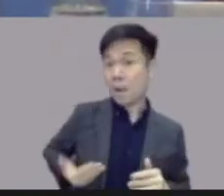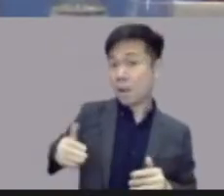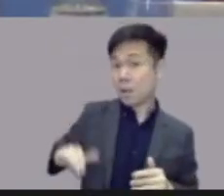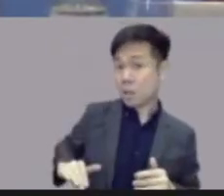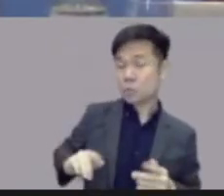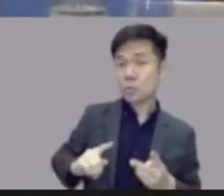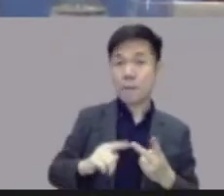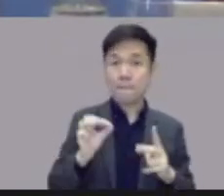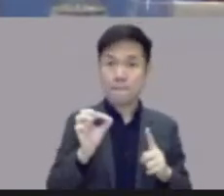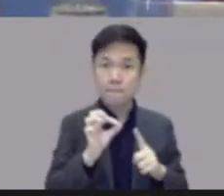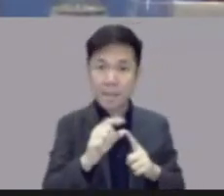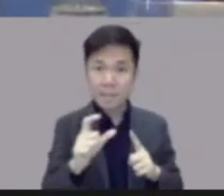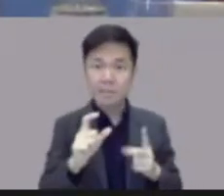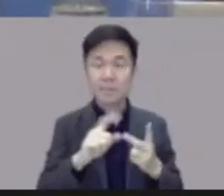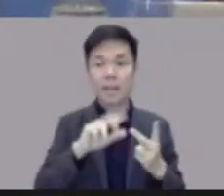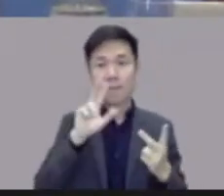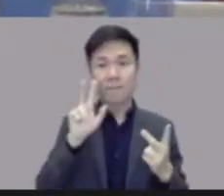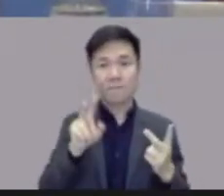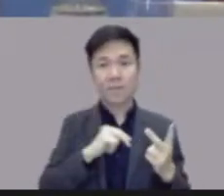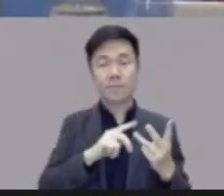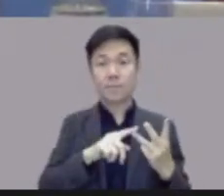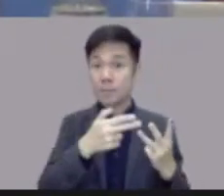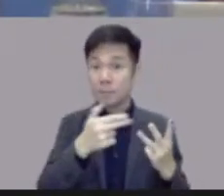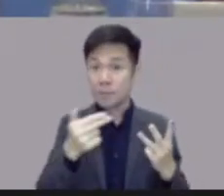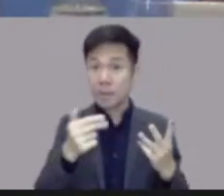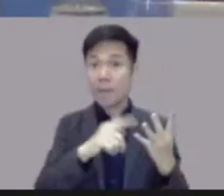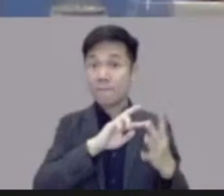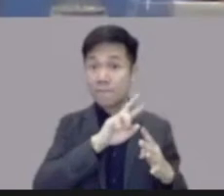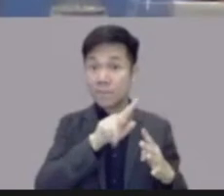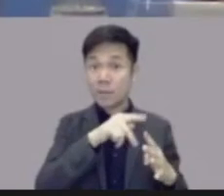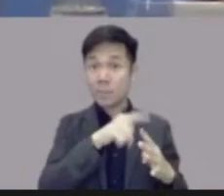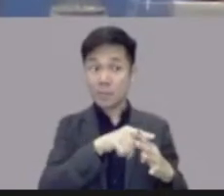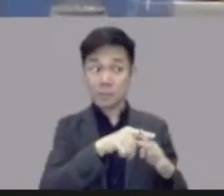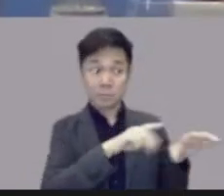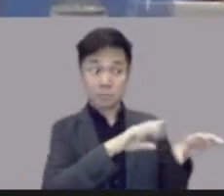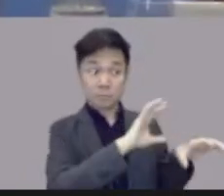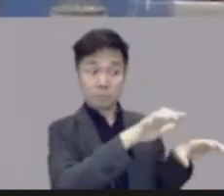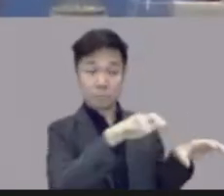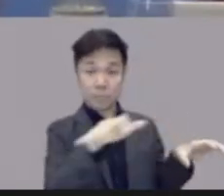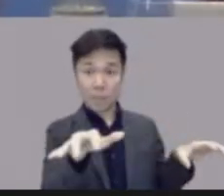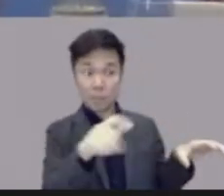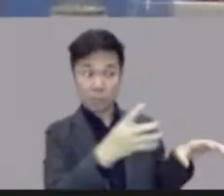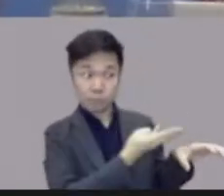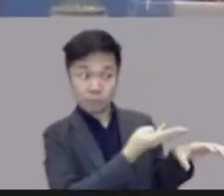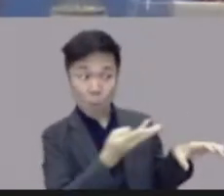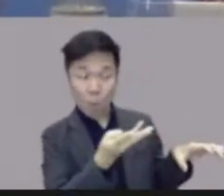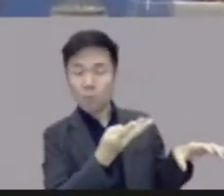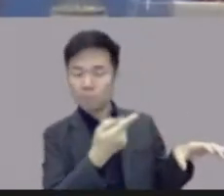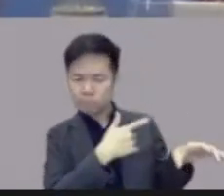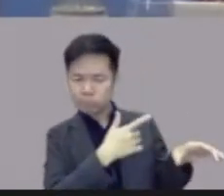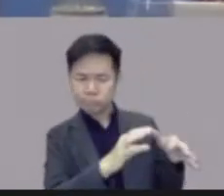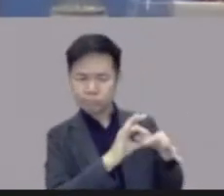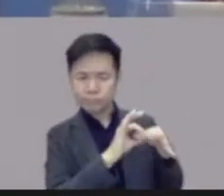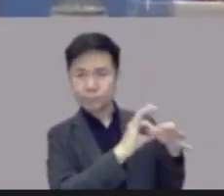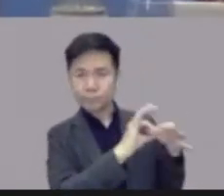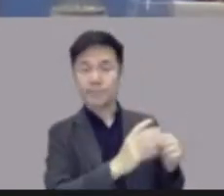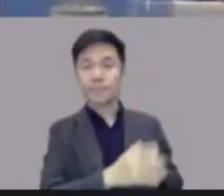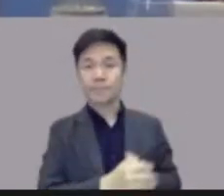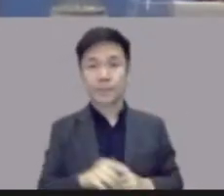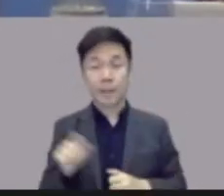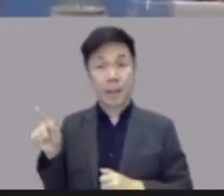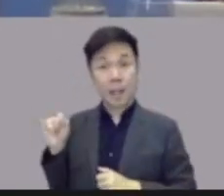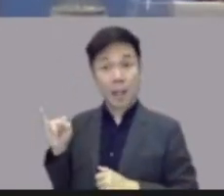Vietnam Indonesia and the Philippines for example the ABC developed tools to expand nationally determined contribution